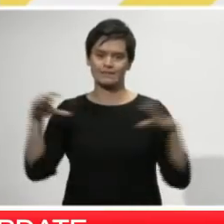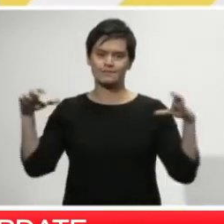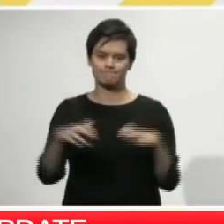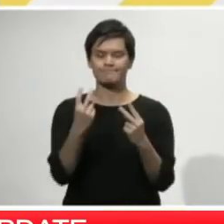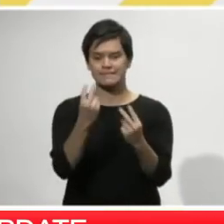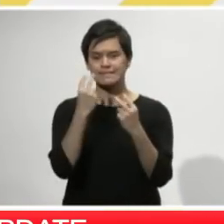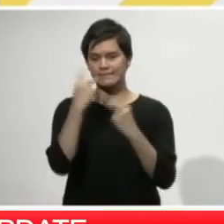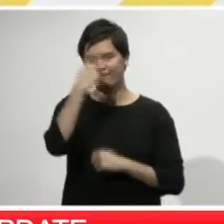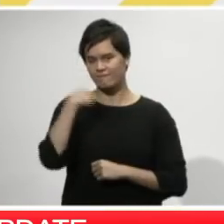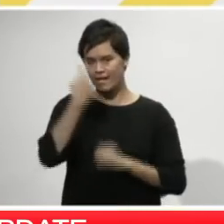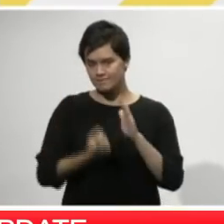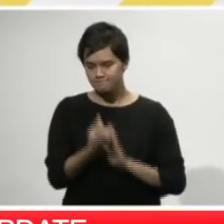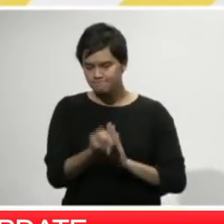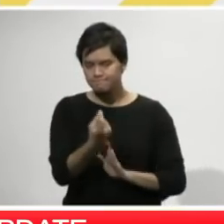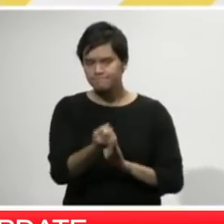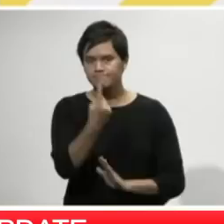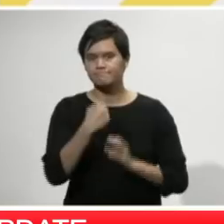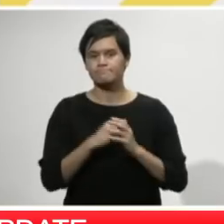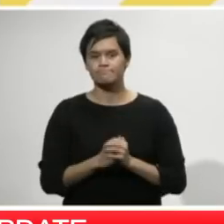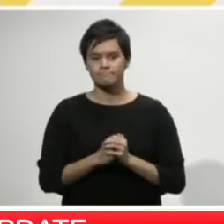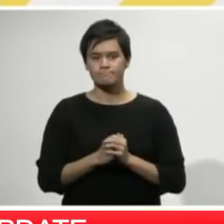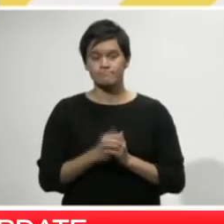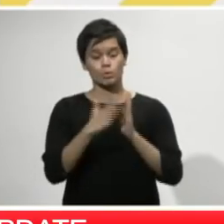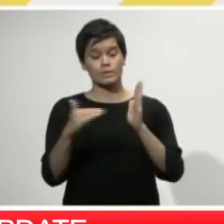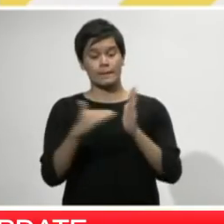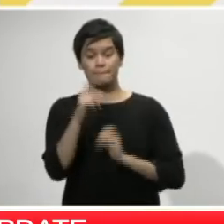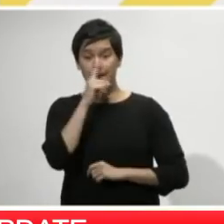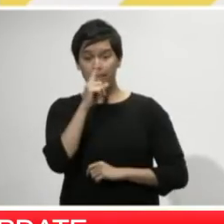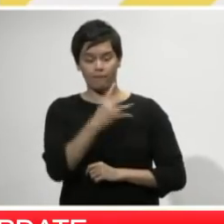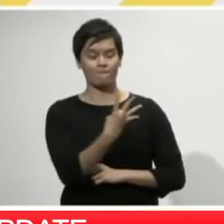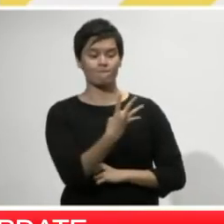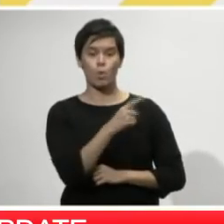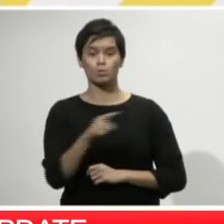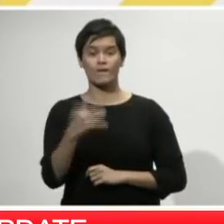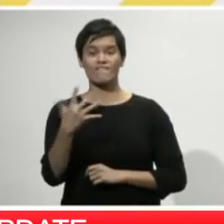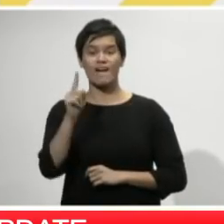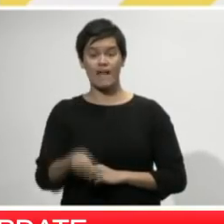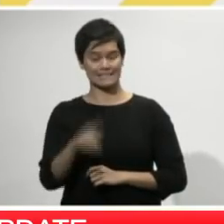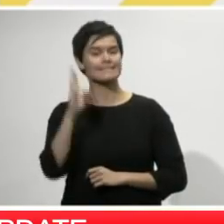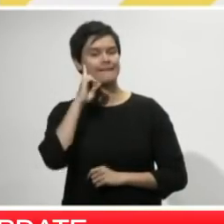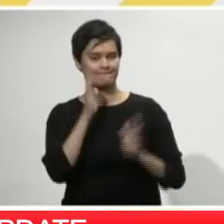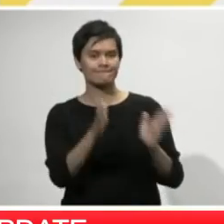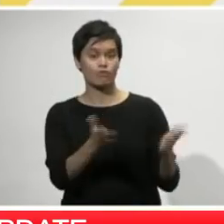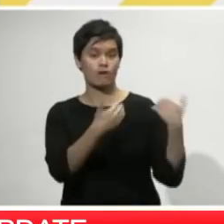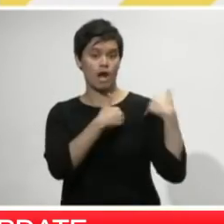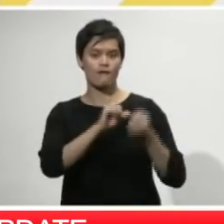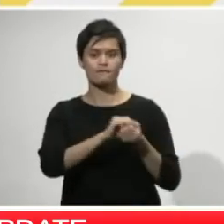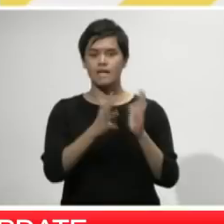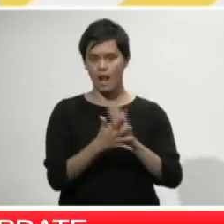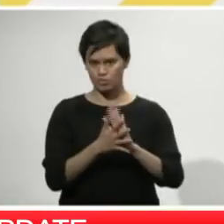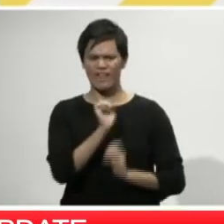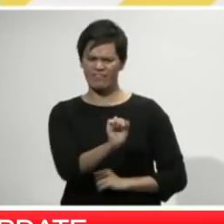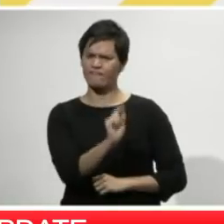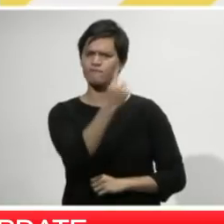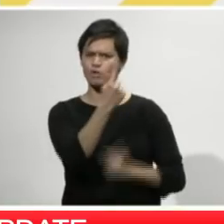you see frequently. About 4,000 to 5,000 New Zealanders are deaf and rely on New Zealand Sign Language as their first language.